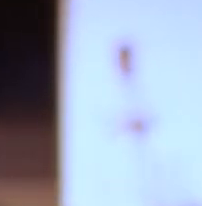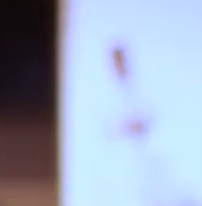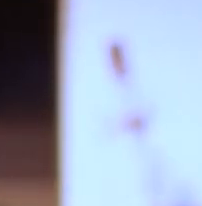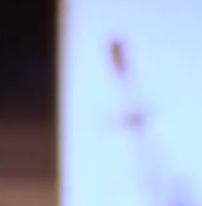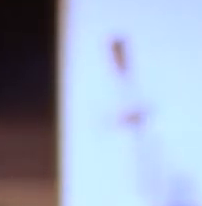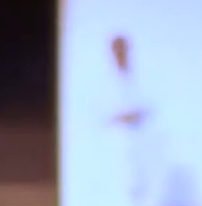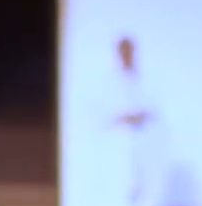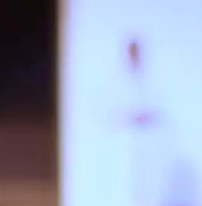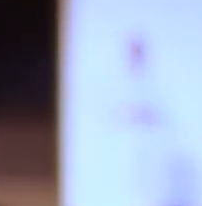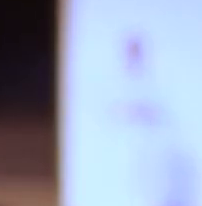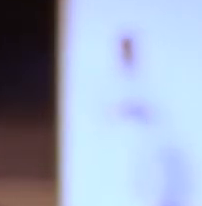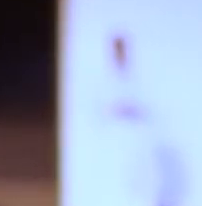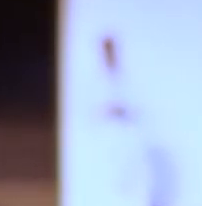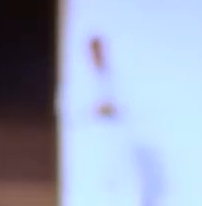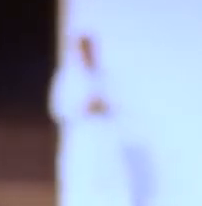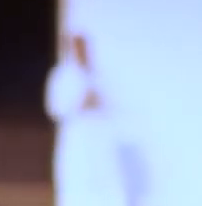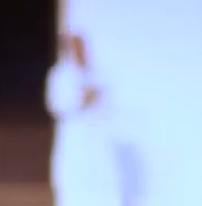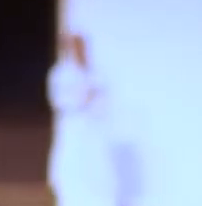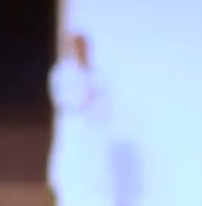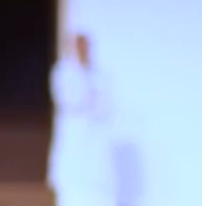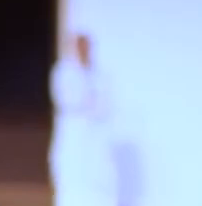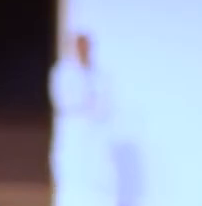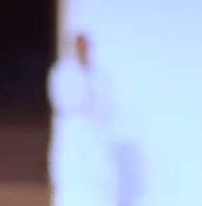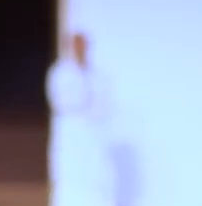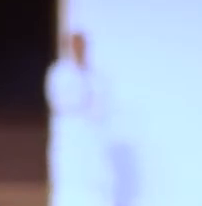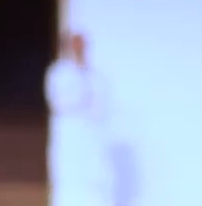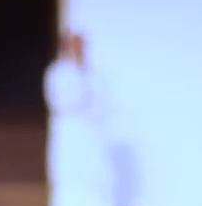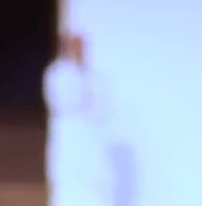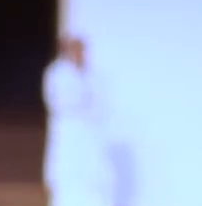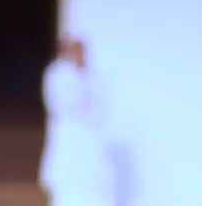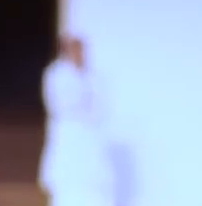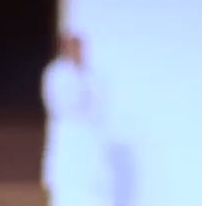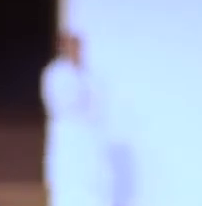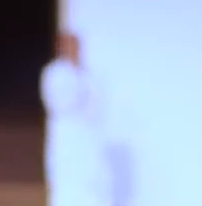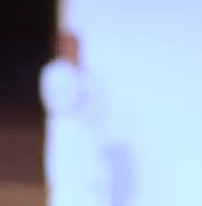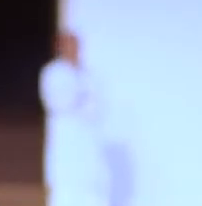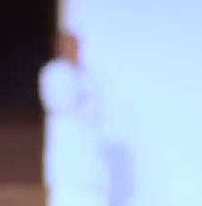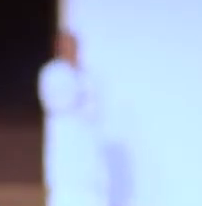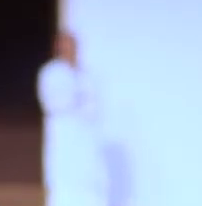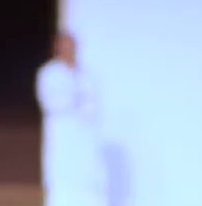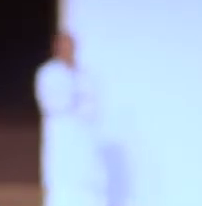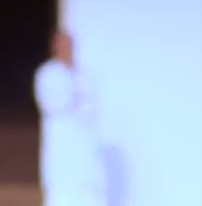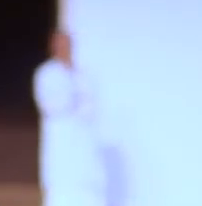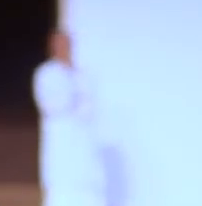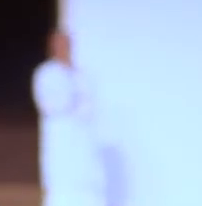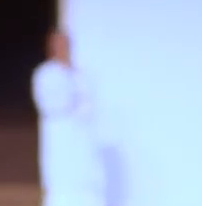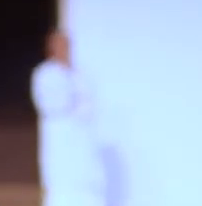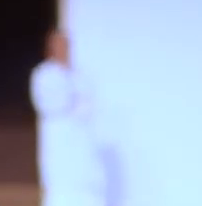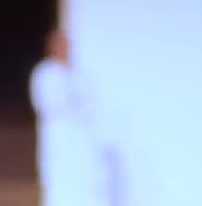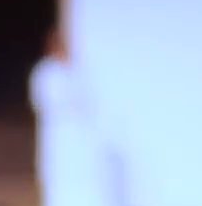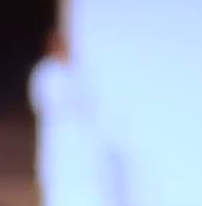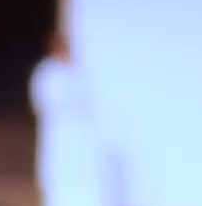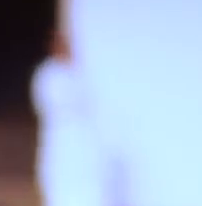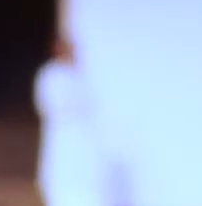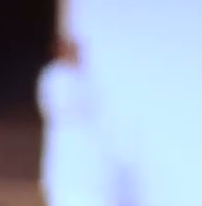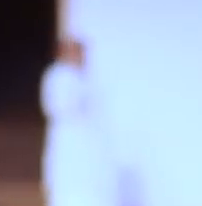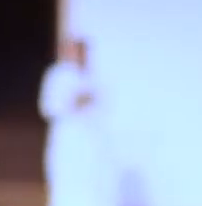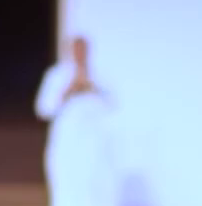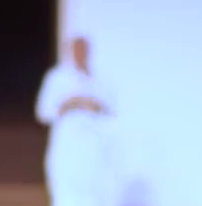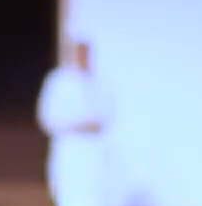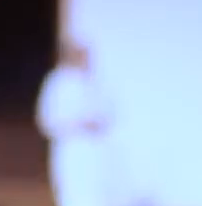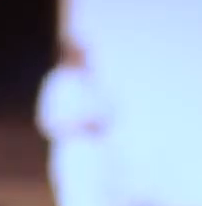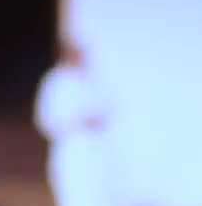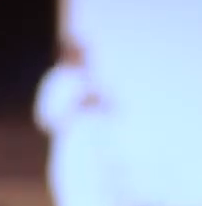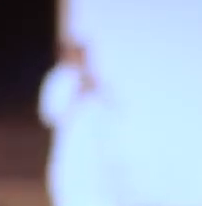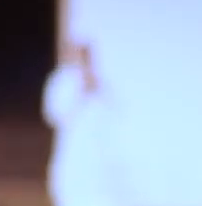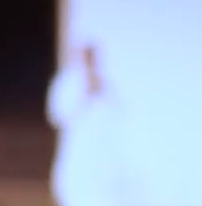Yeah. Great work. We do work with children, especially blind children. How do we collaborate on this effort?